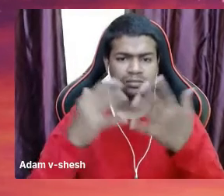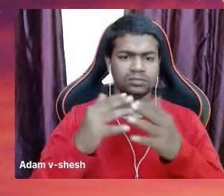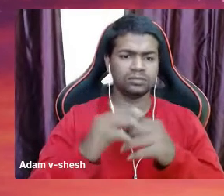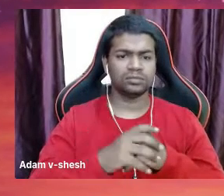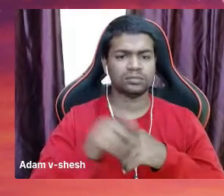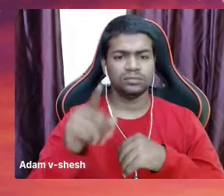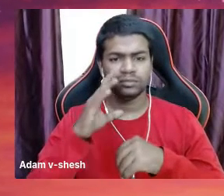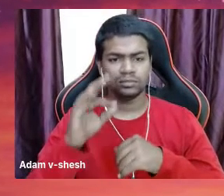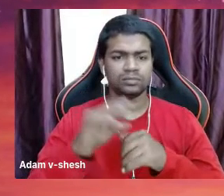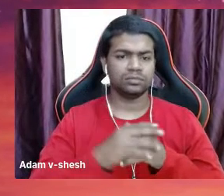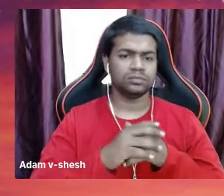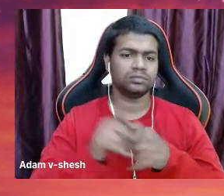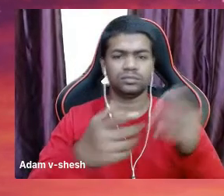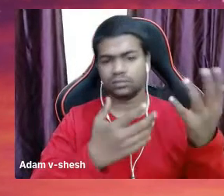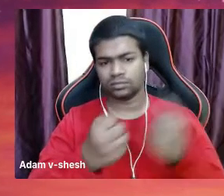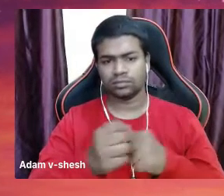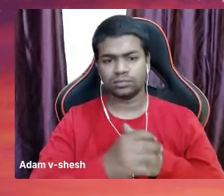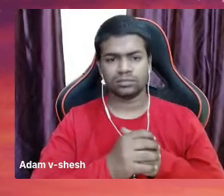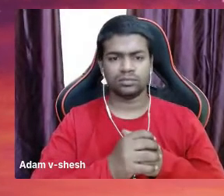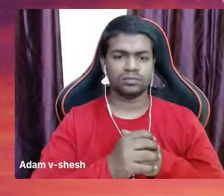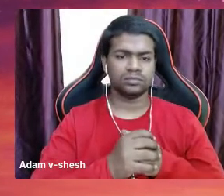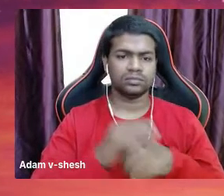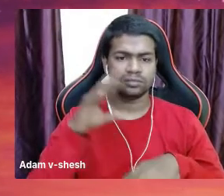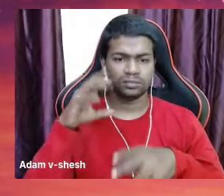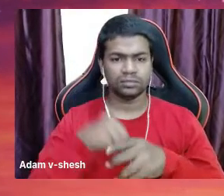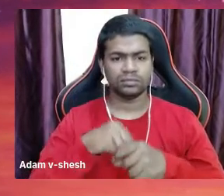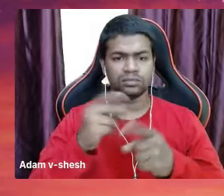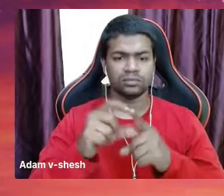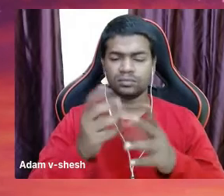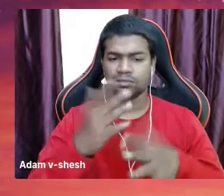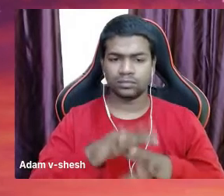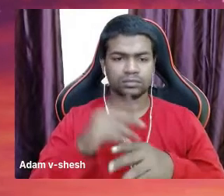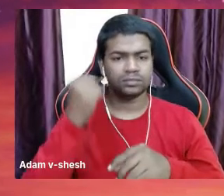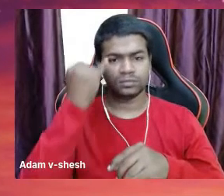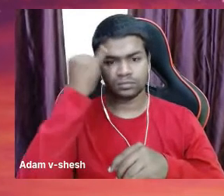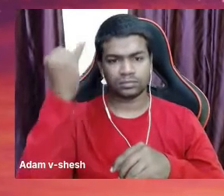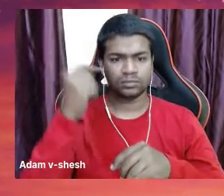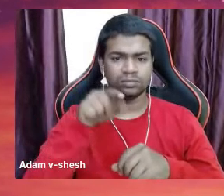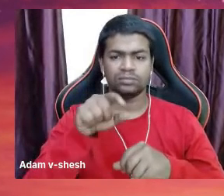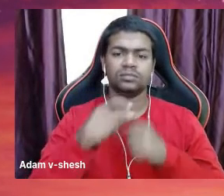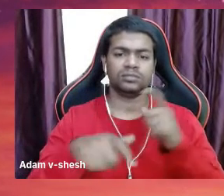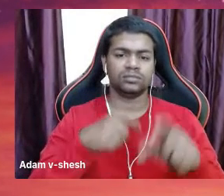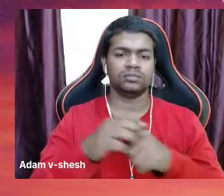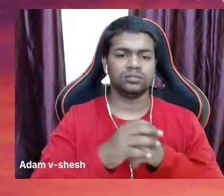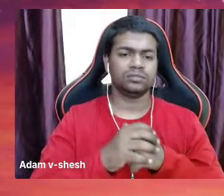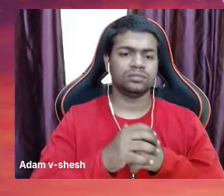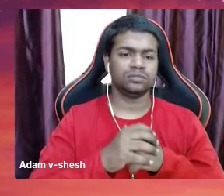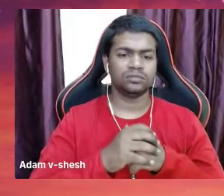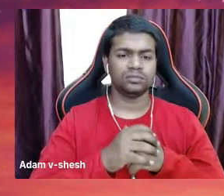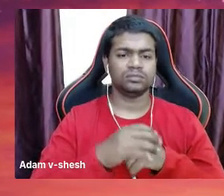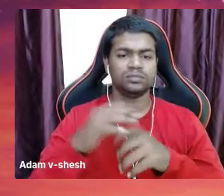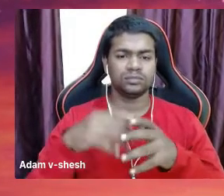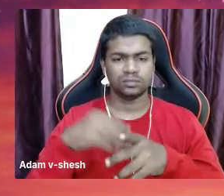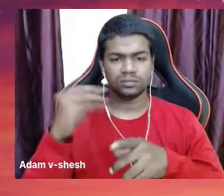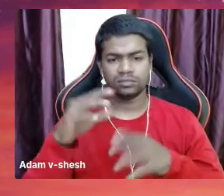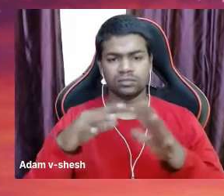most importantly, it brings an incredible amount of diversity of thought process within the company. Because otherwise, there can be a little